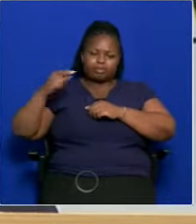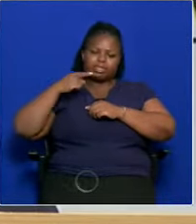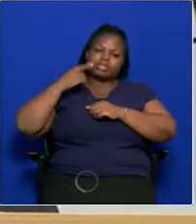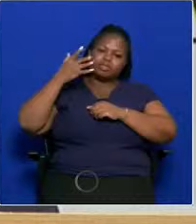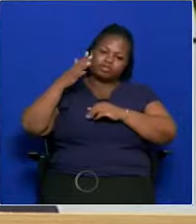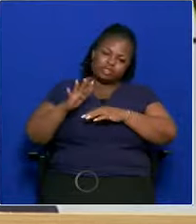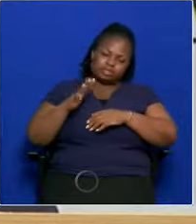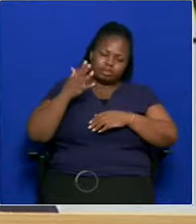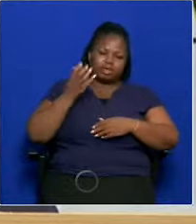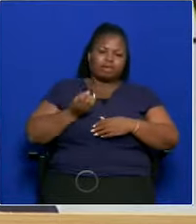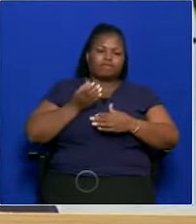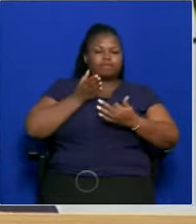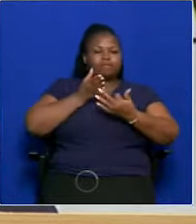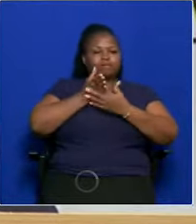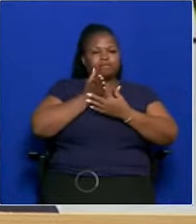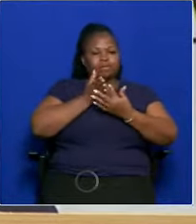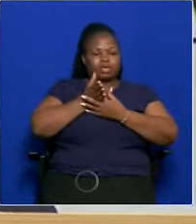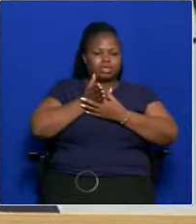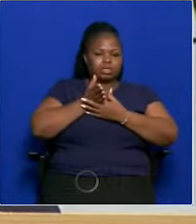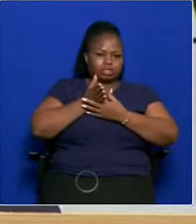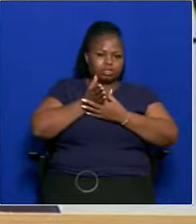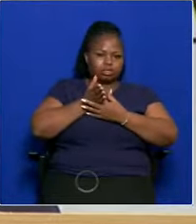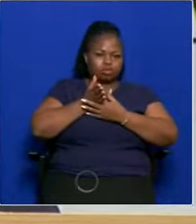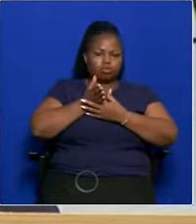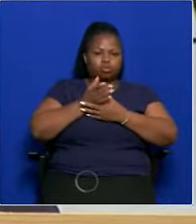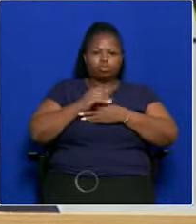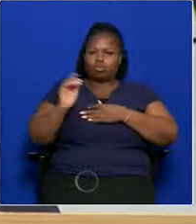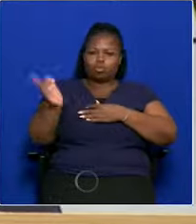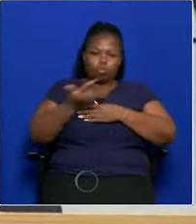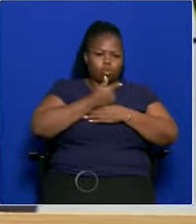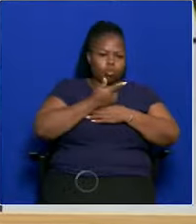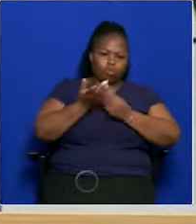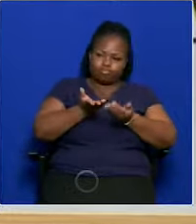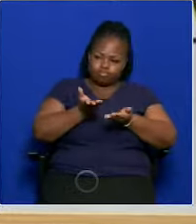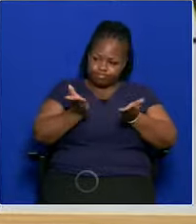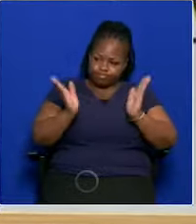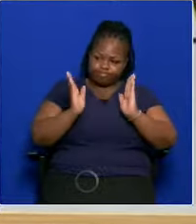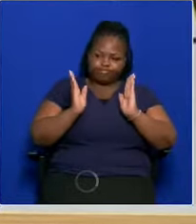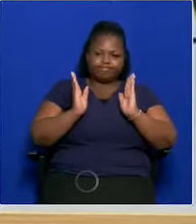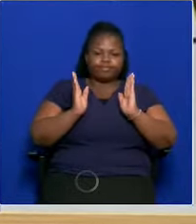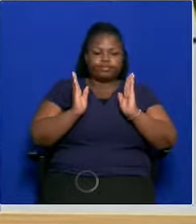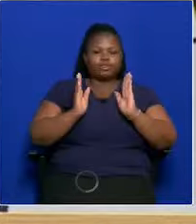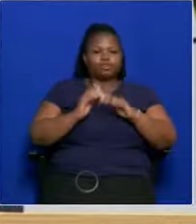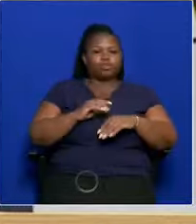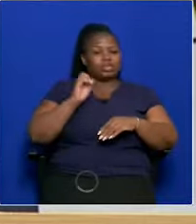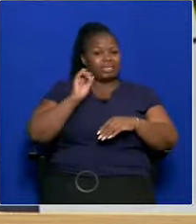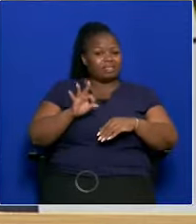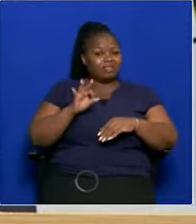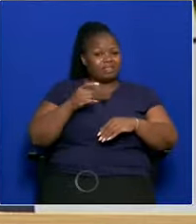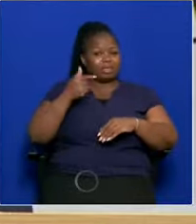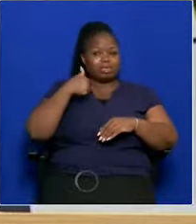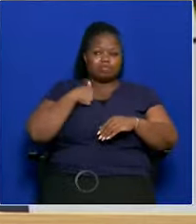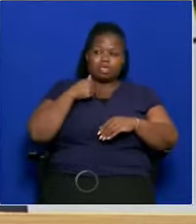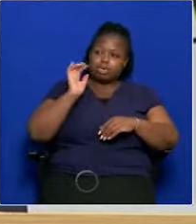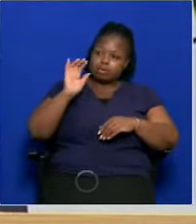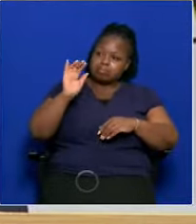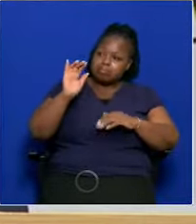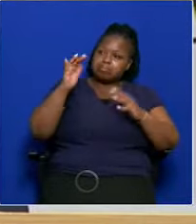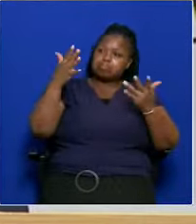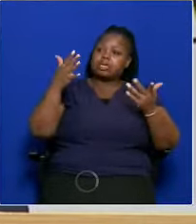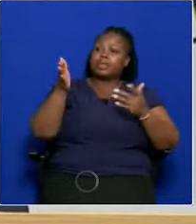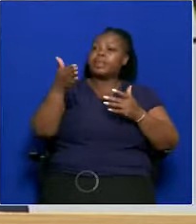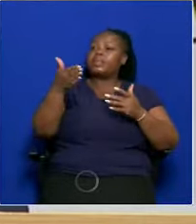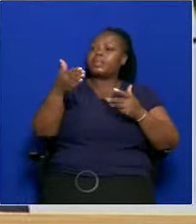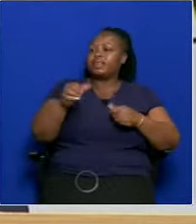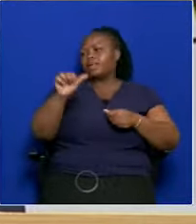to all of them, that if I don't get this one, I can send this one. So you had